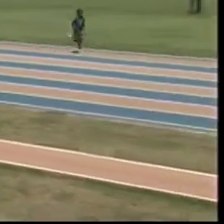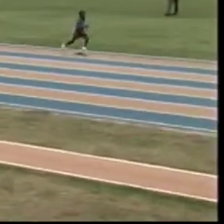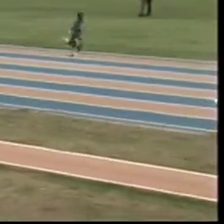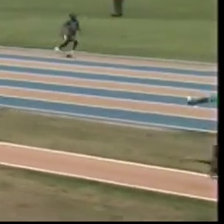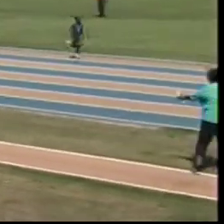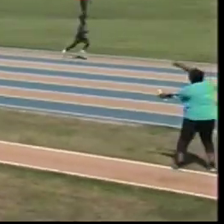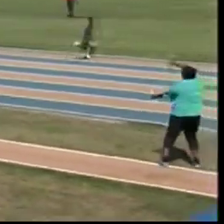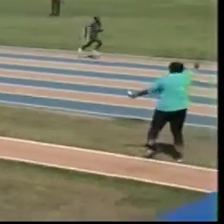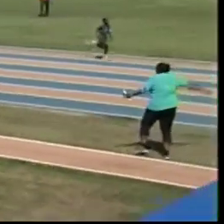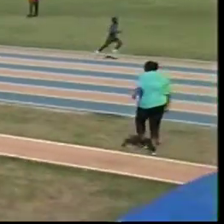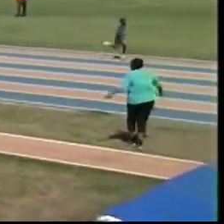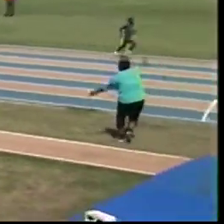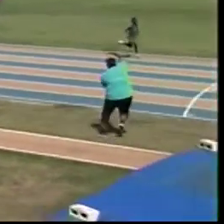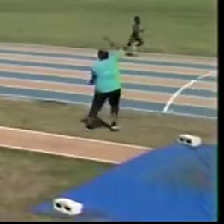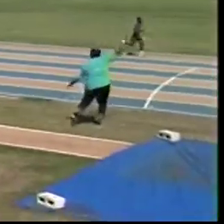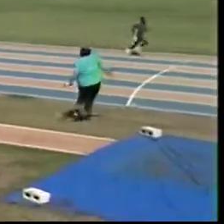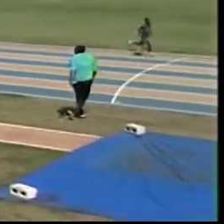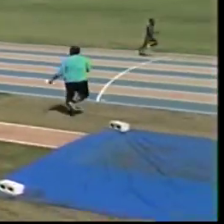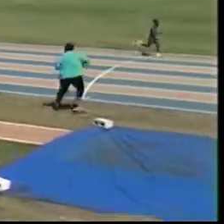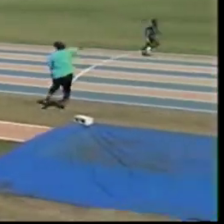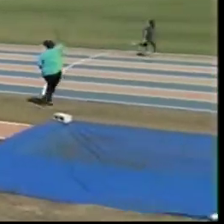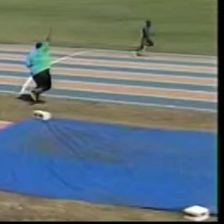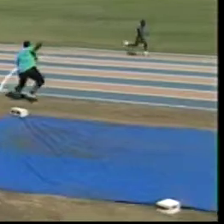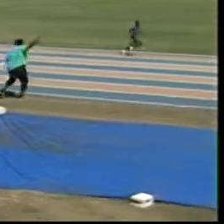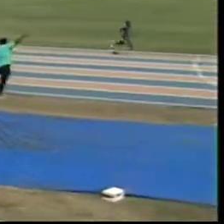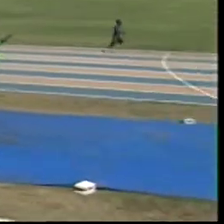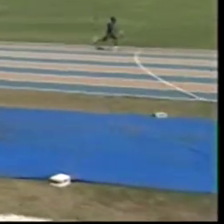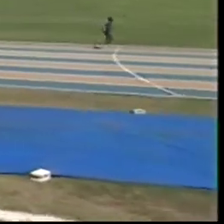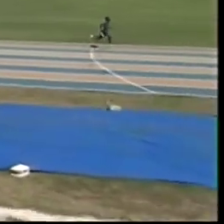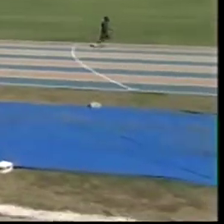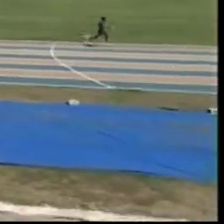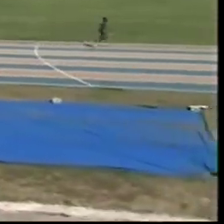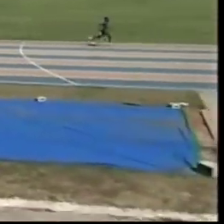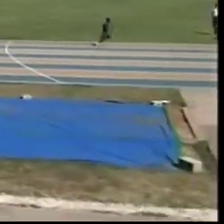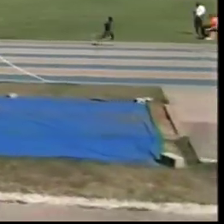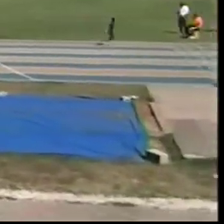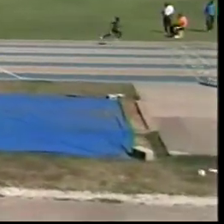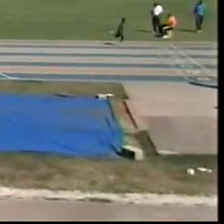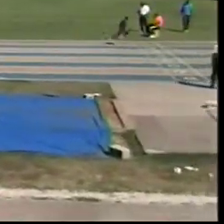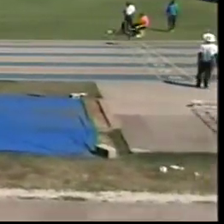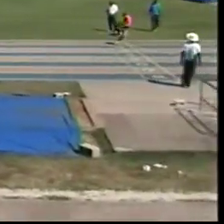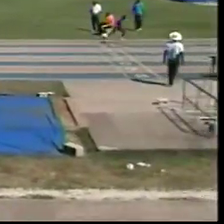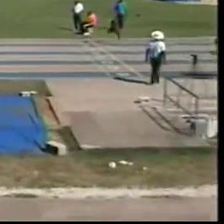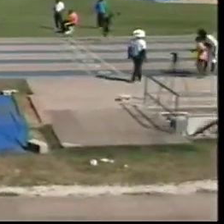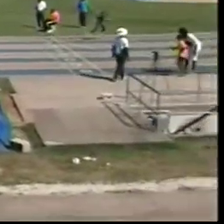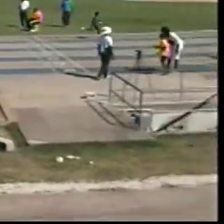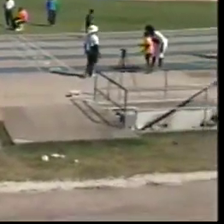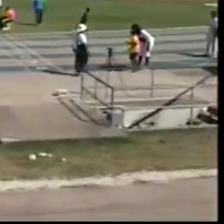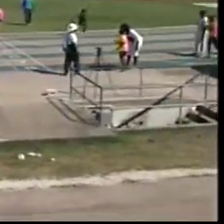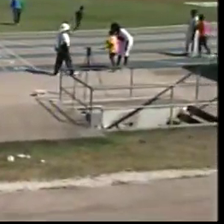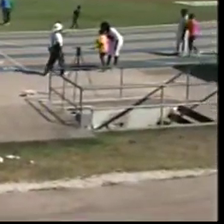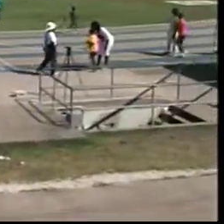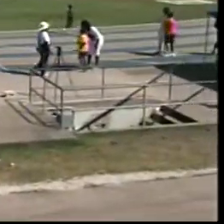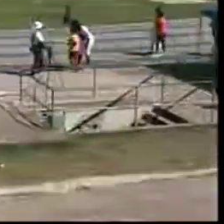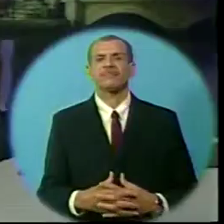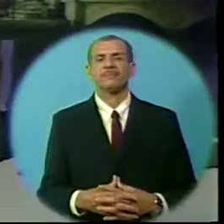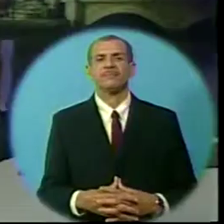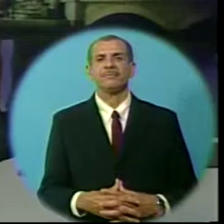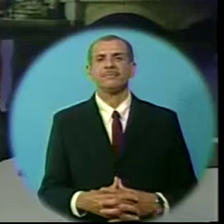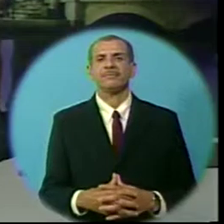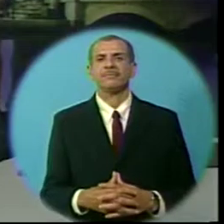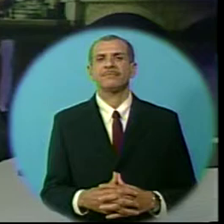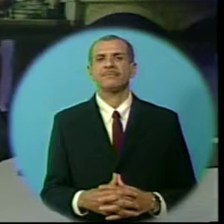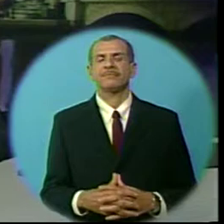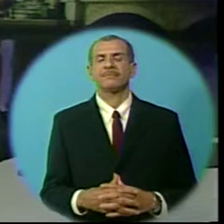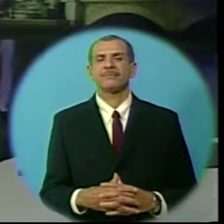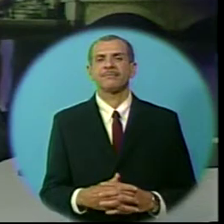end, 303 points ahead of Green with 293. Anne-Marie Burt, CBC Sports.